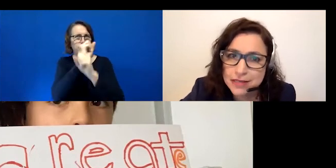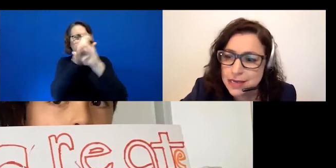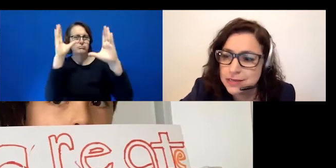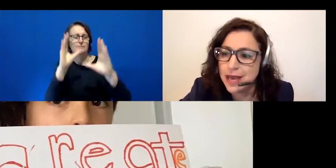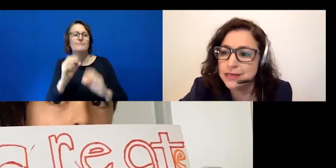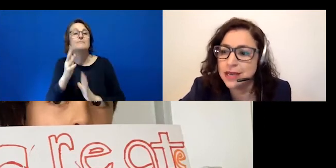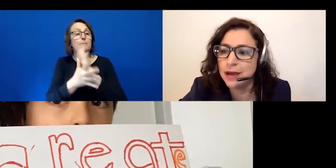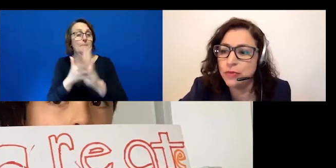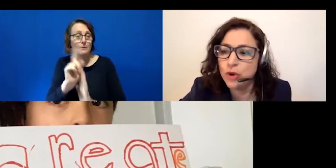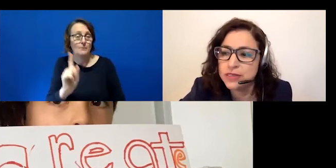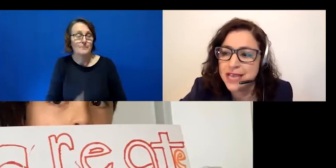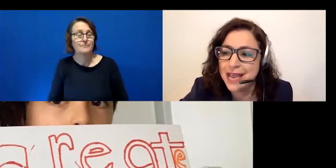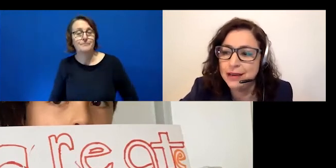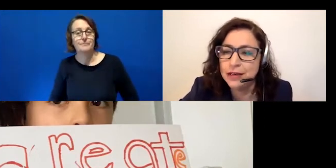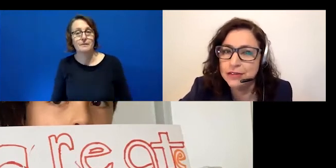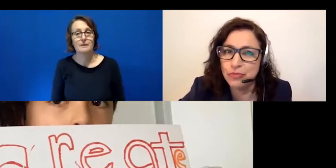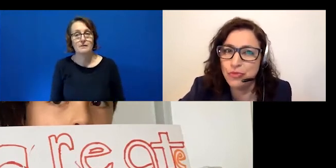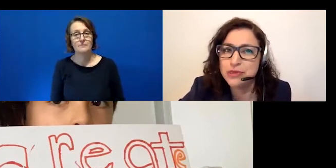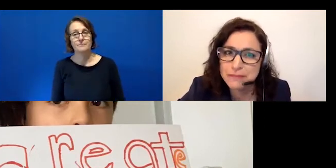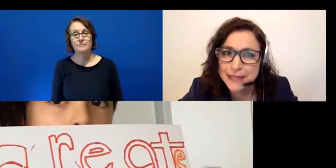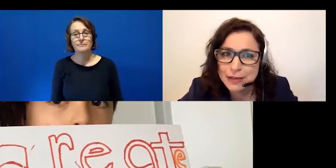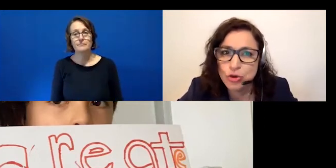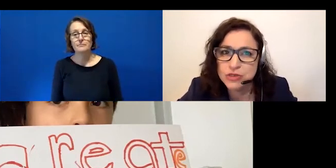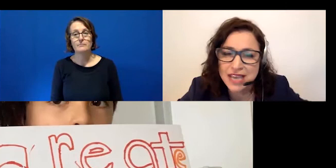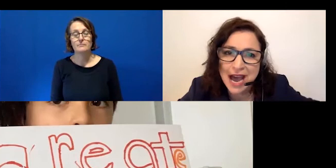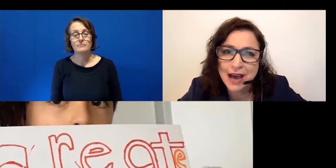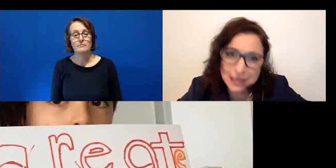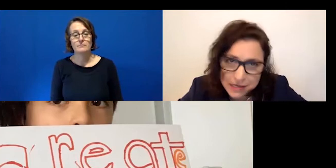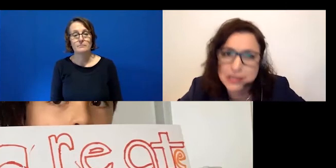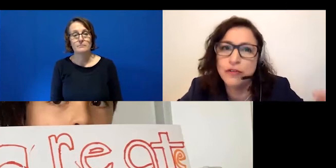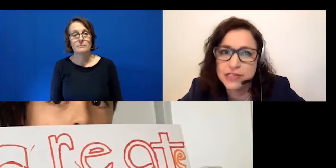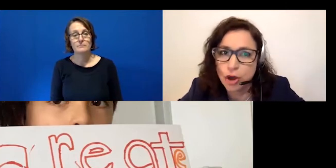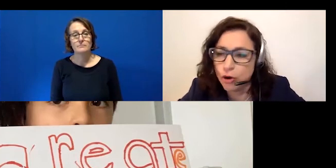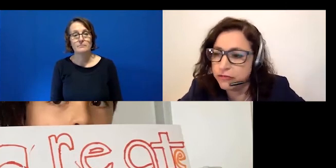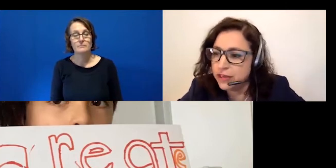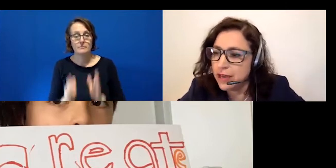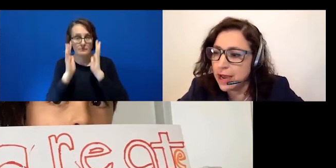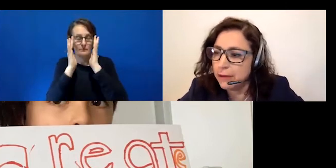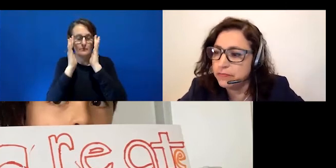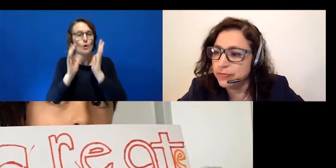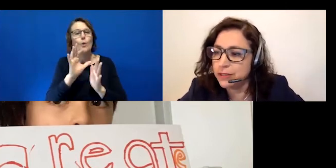by this is that we weren't saying we'll simply use the art in the service of